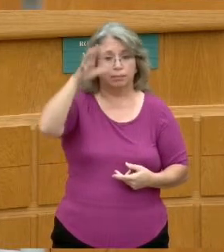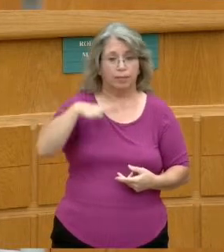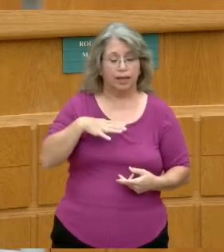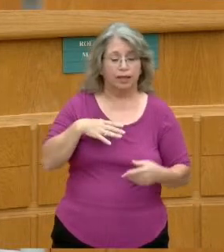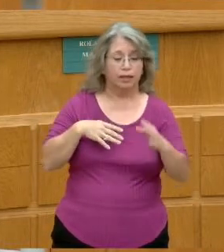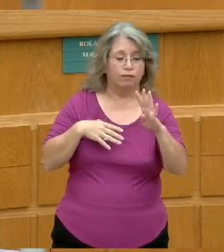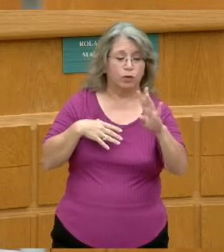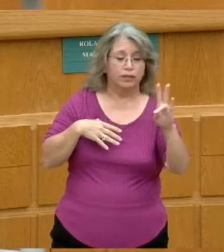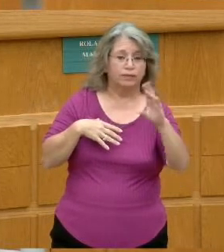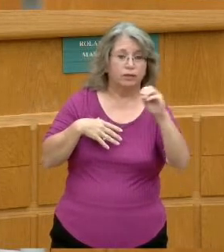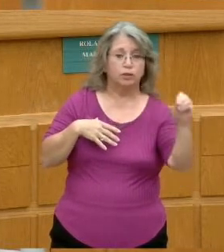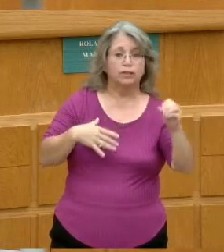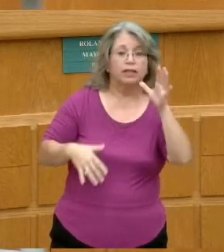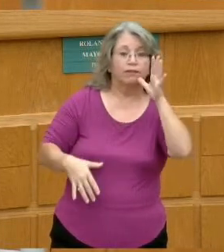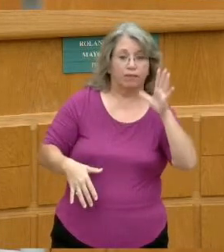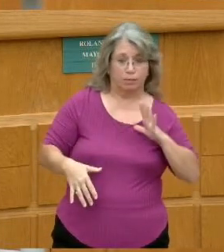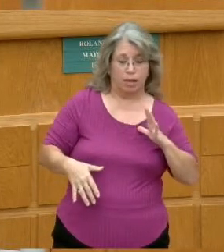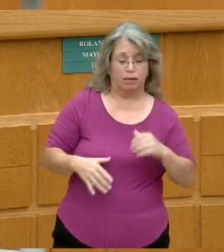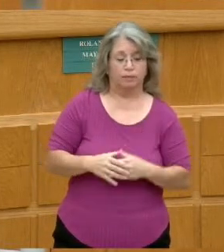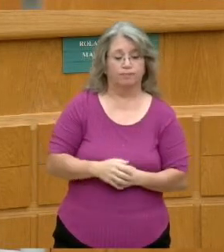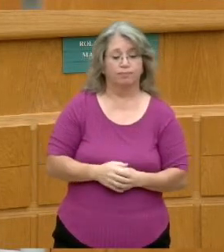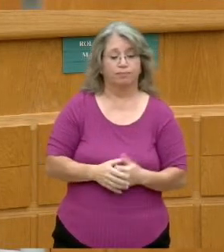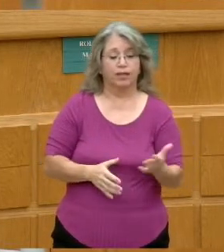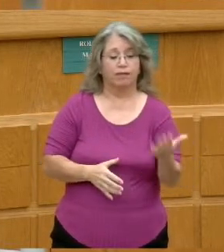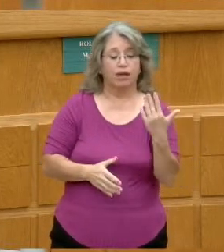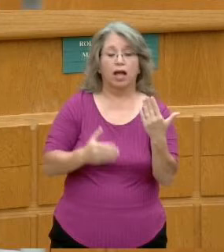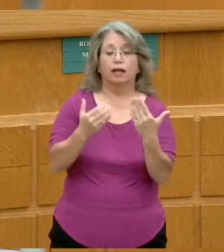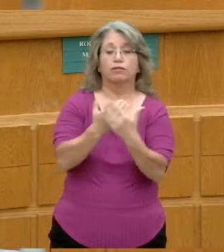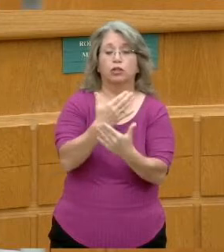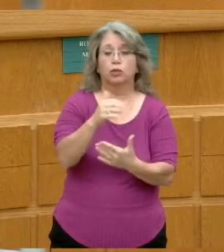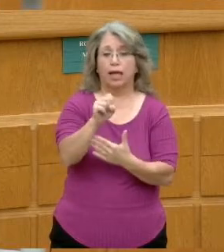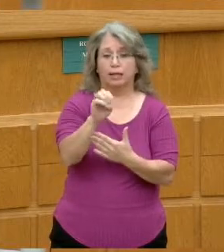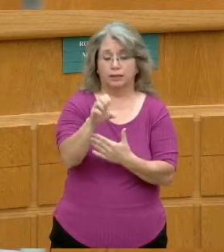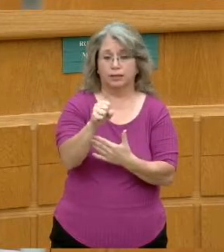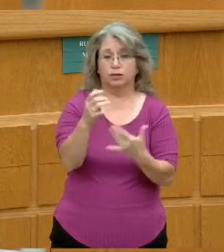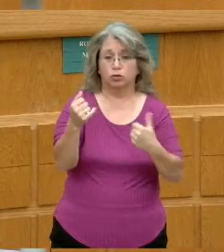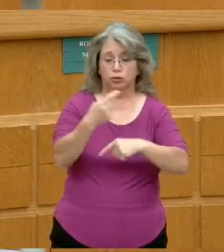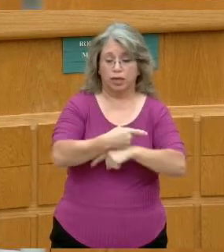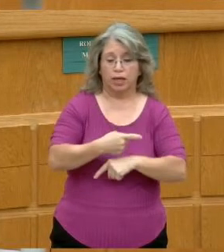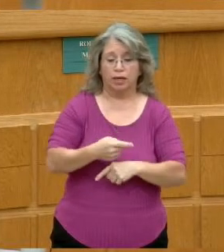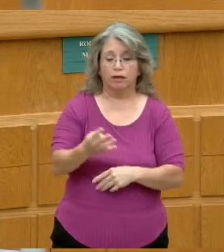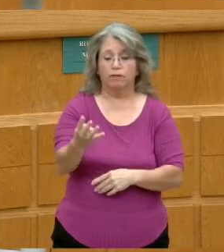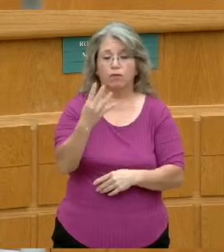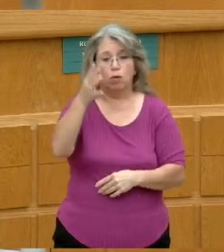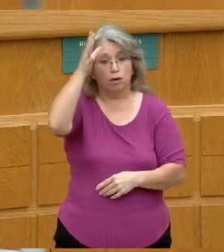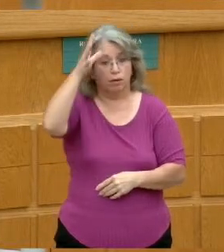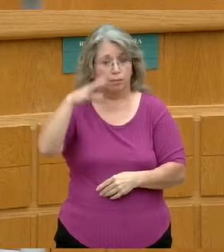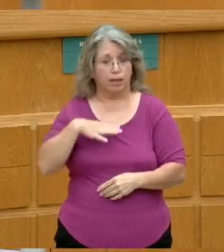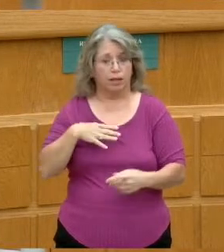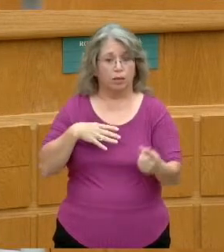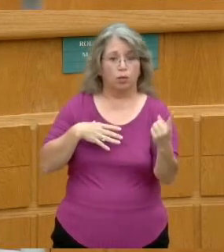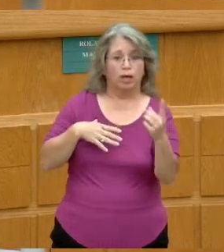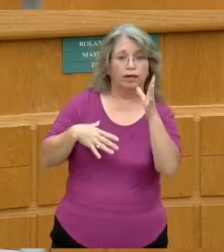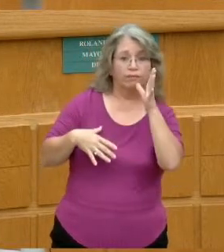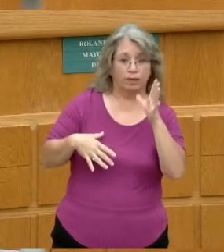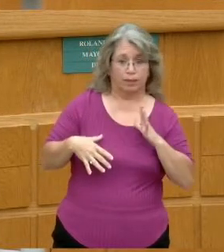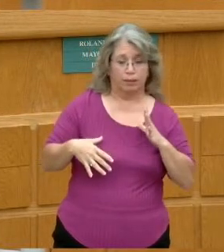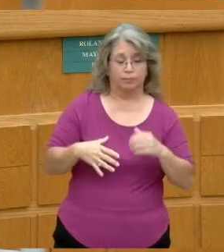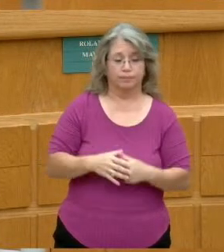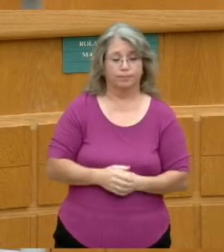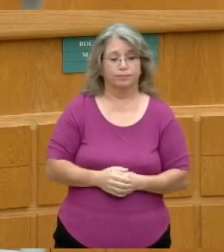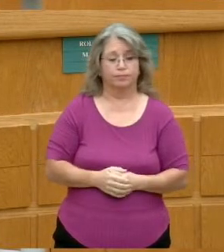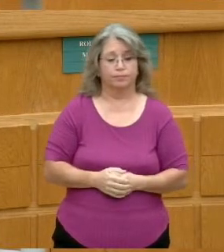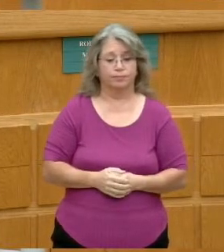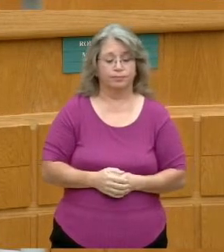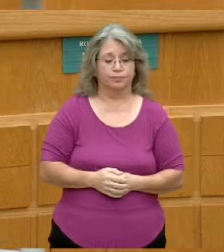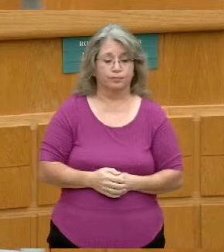47% are female. In the 5 new cases today, 4 were male and 1 was female. For the community,